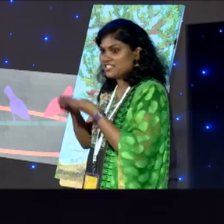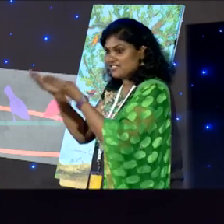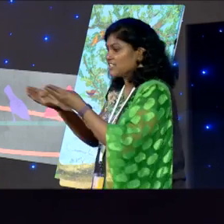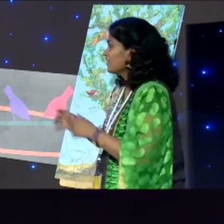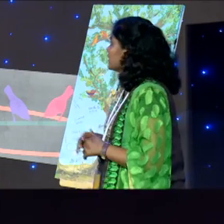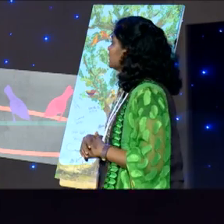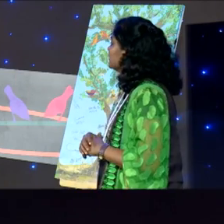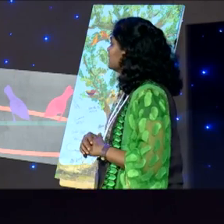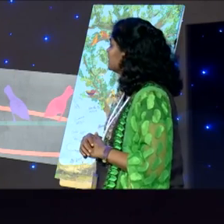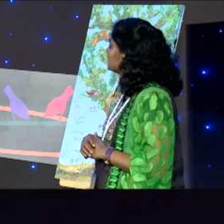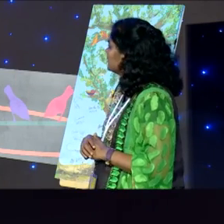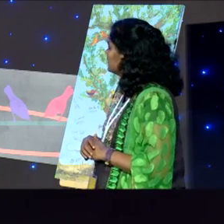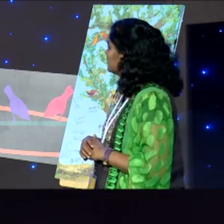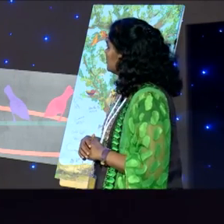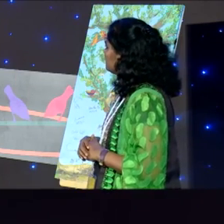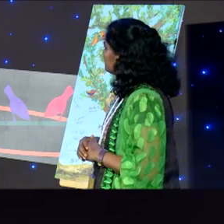well.